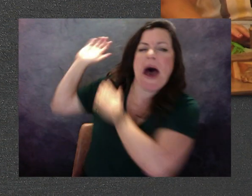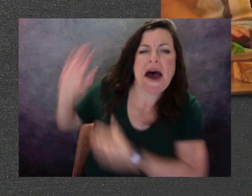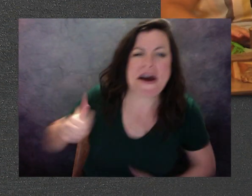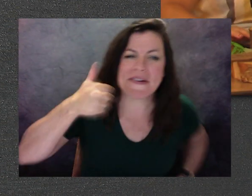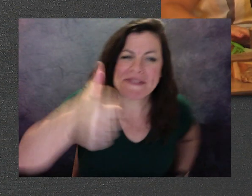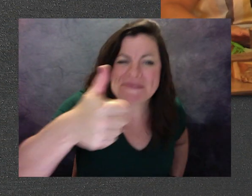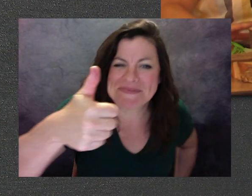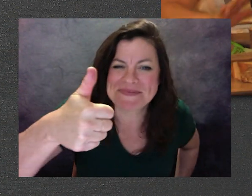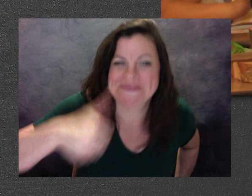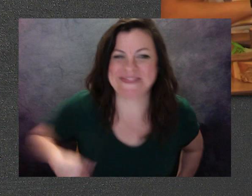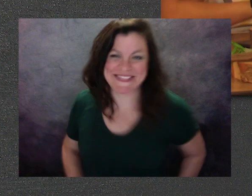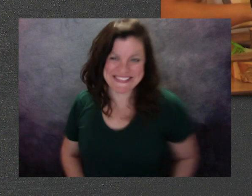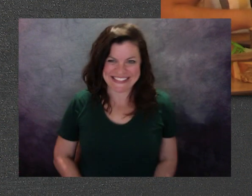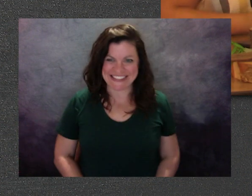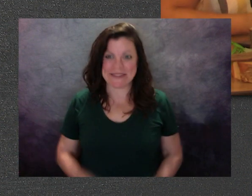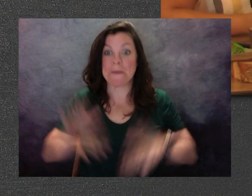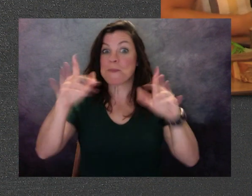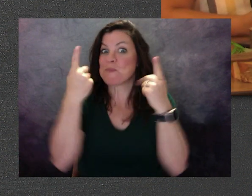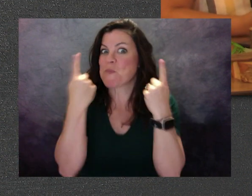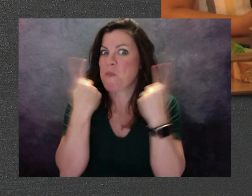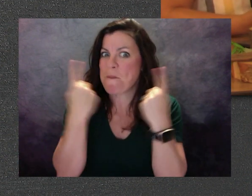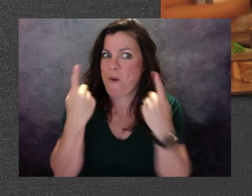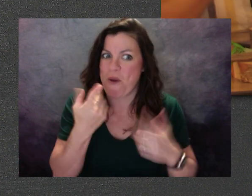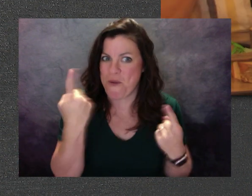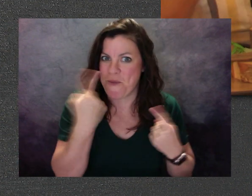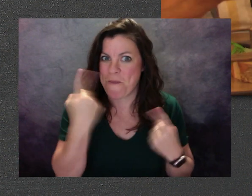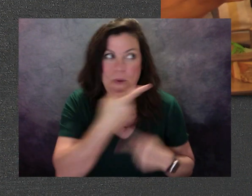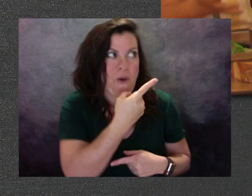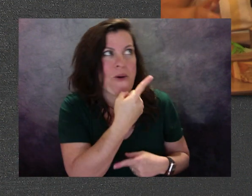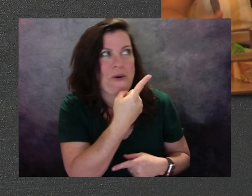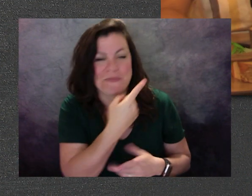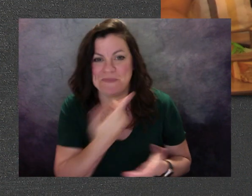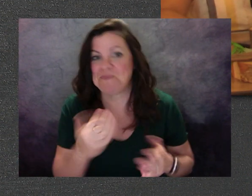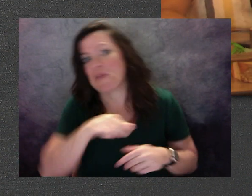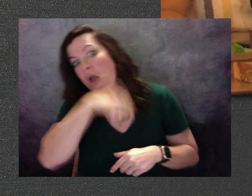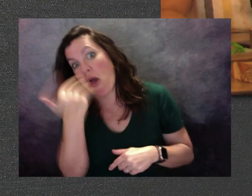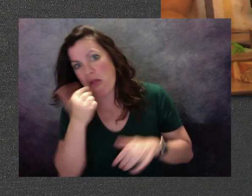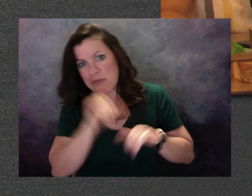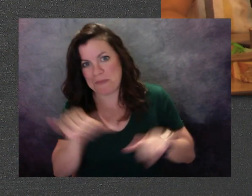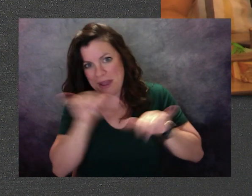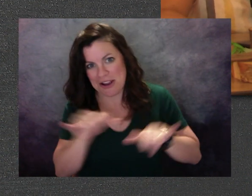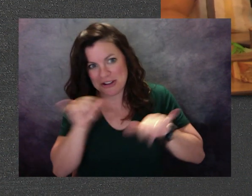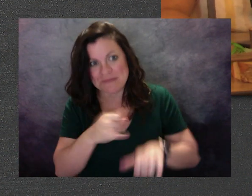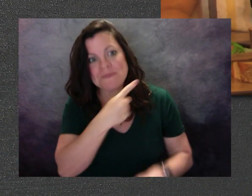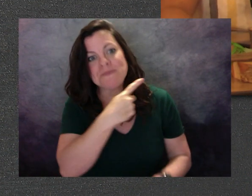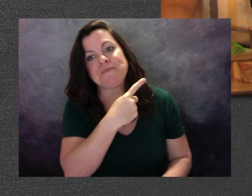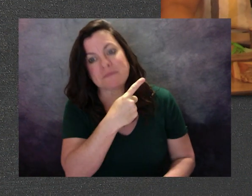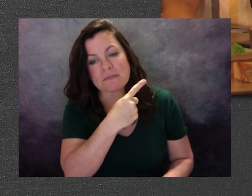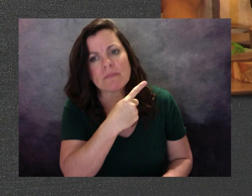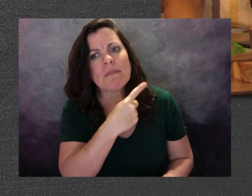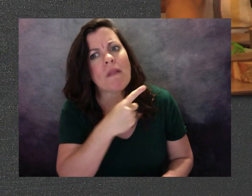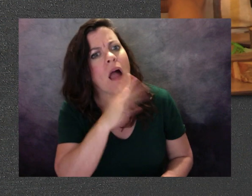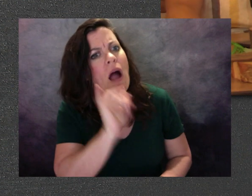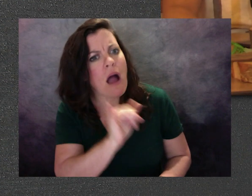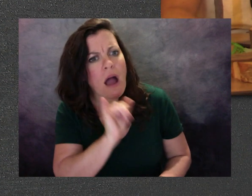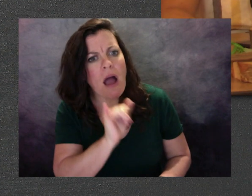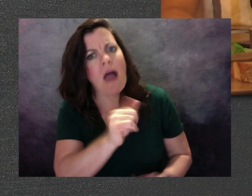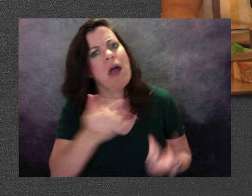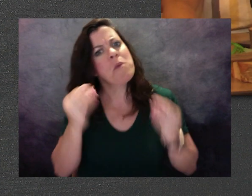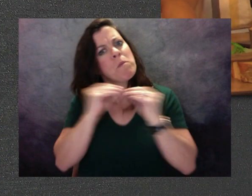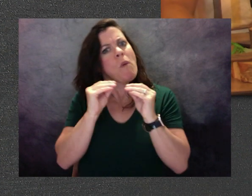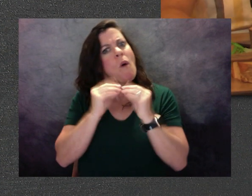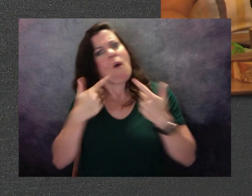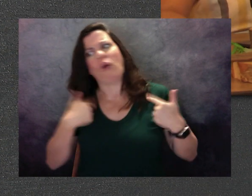pattern, okay? And it's some more fun activities that you can do at the